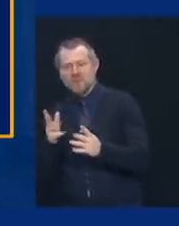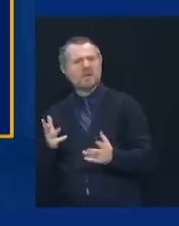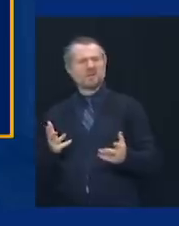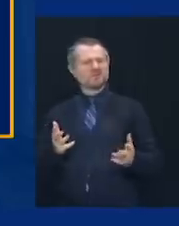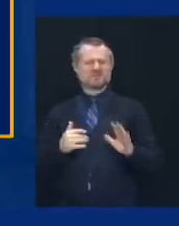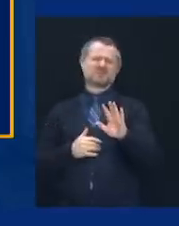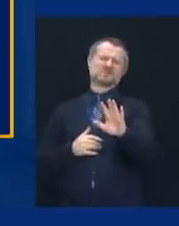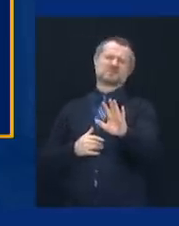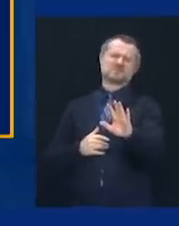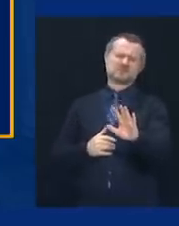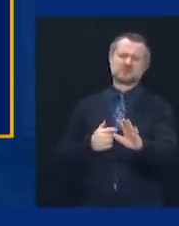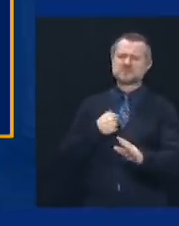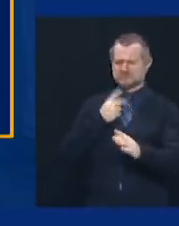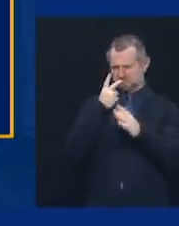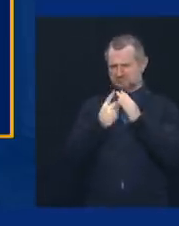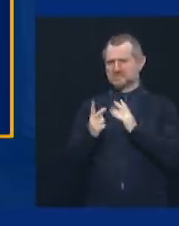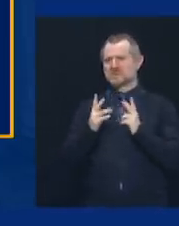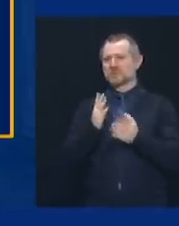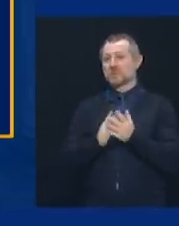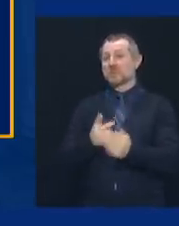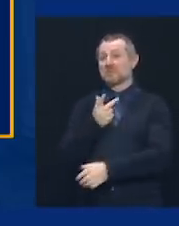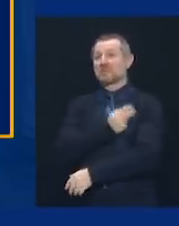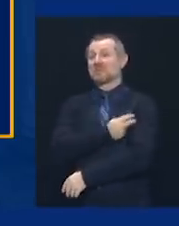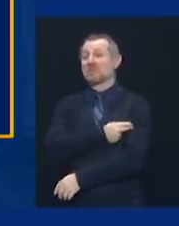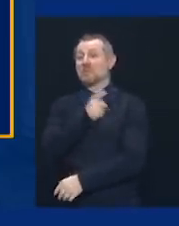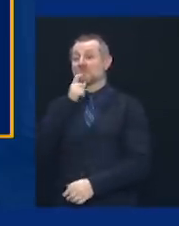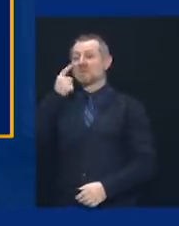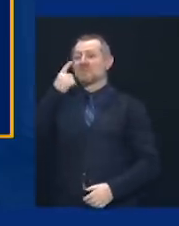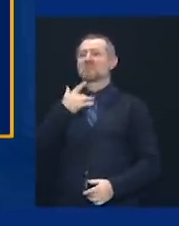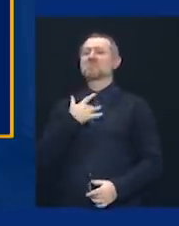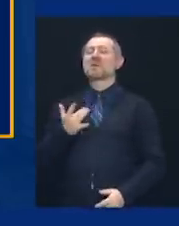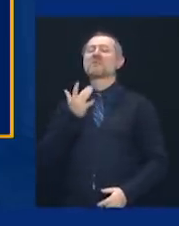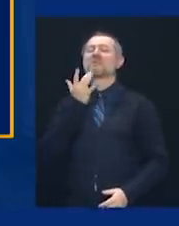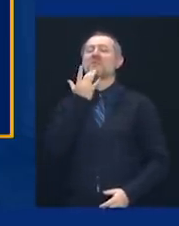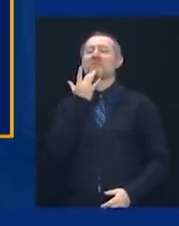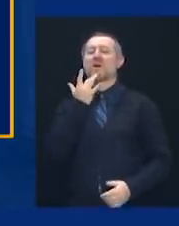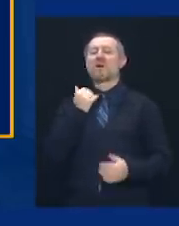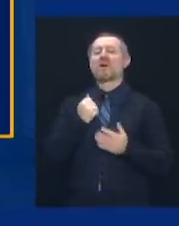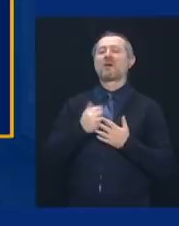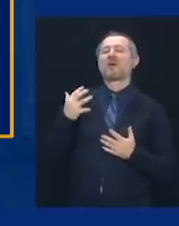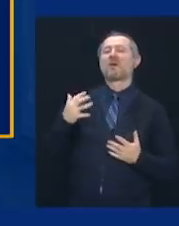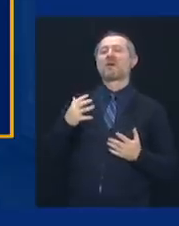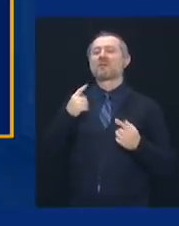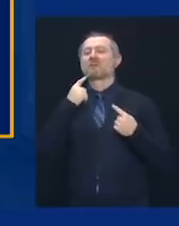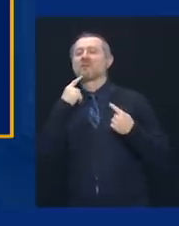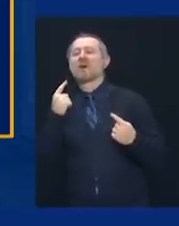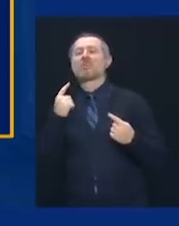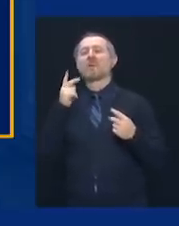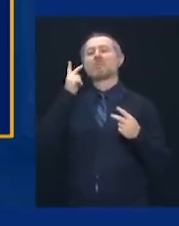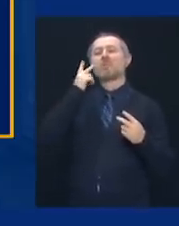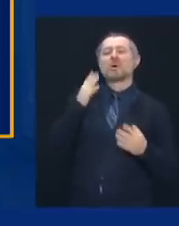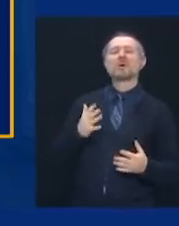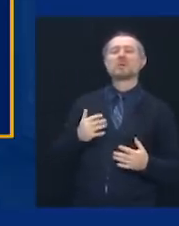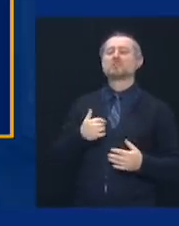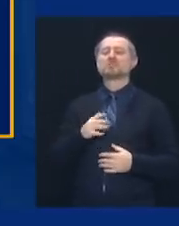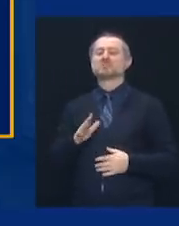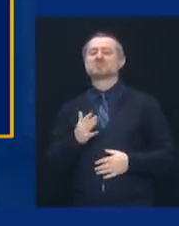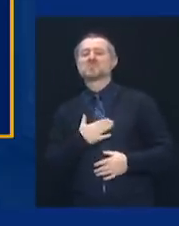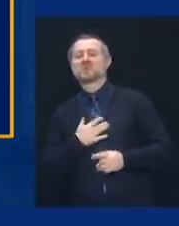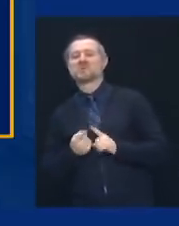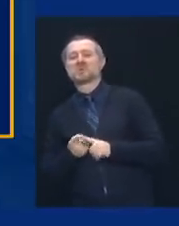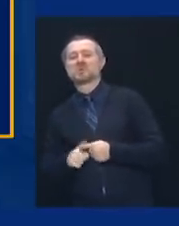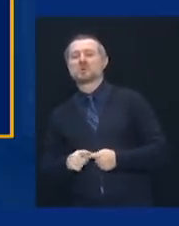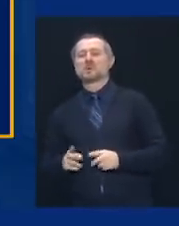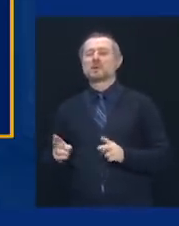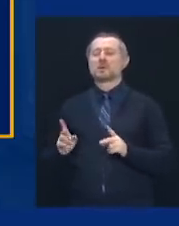vaccines also. Who gets it first? Was there favoritism, et cetera? Did the politicians have their buddies get to the front of the